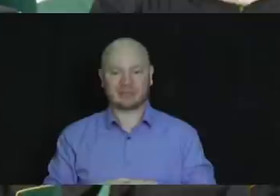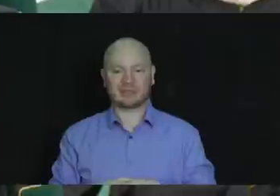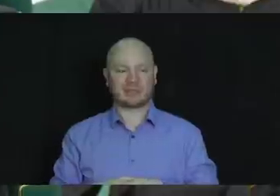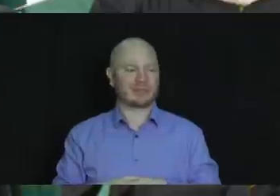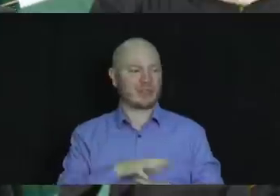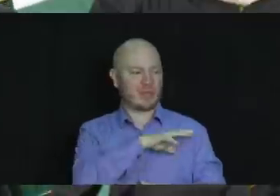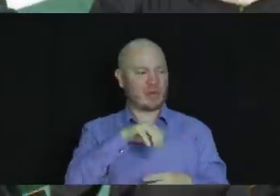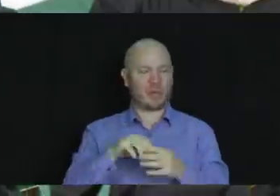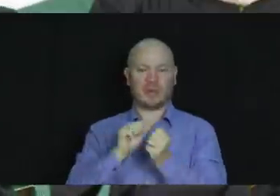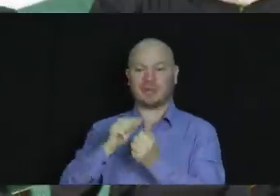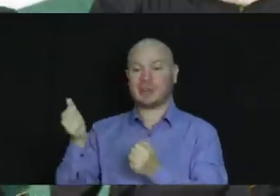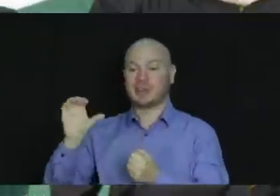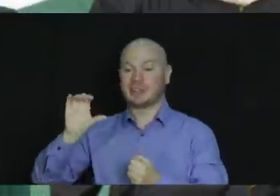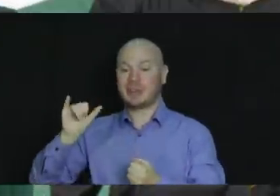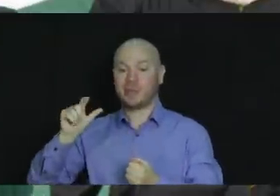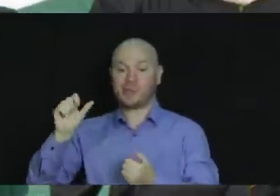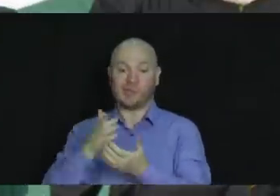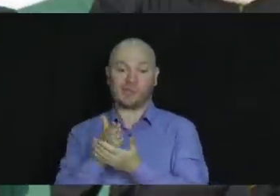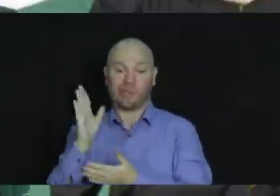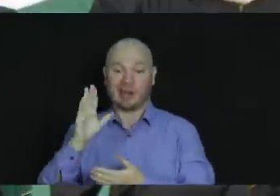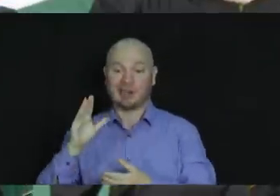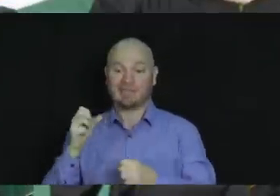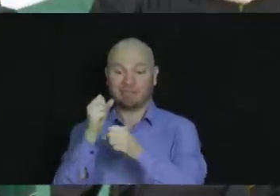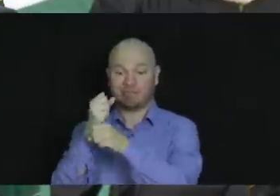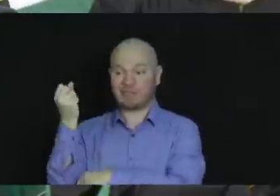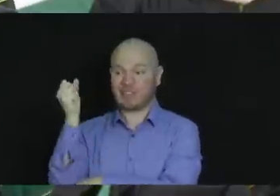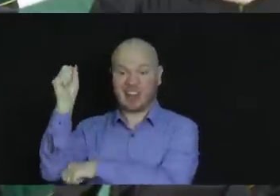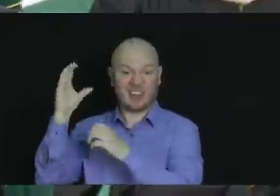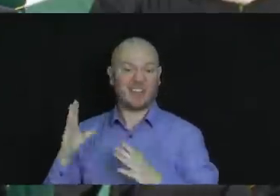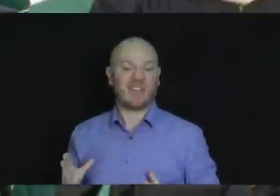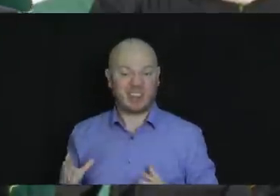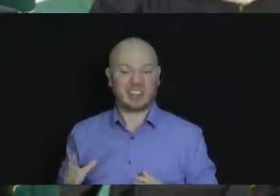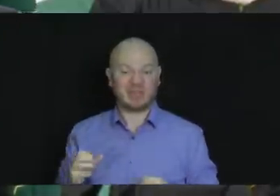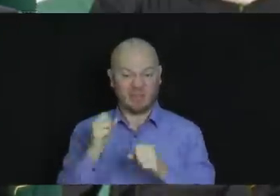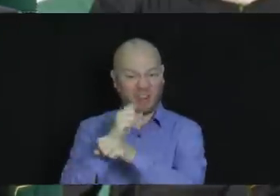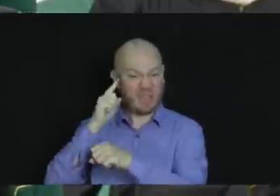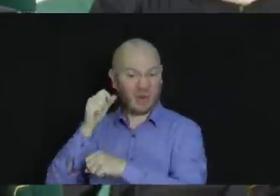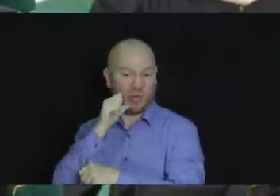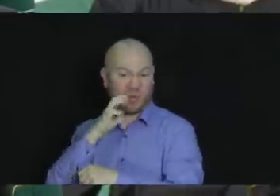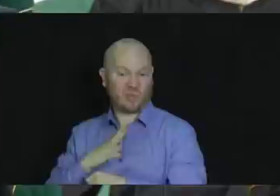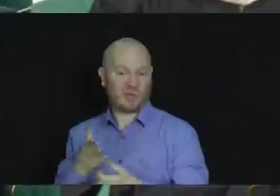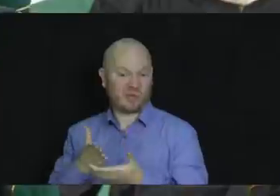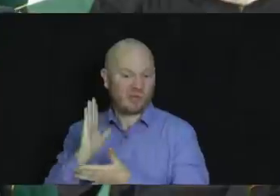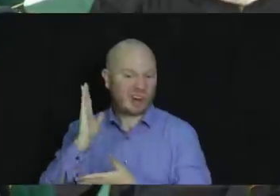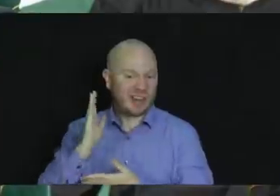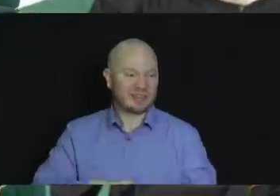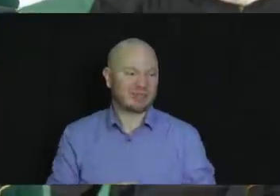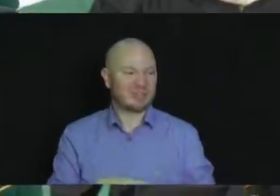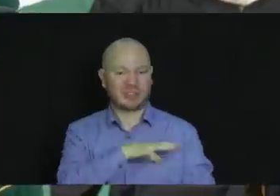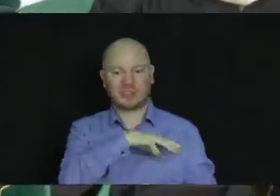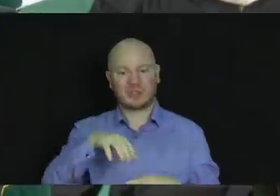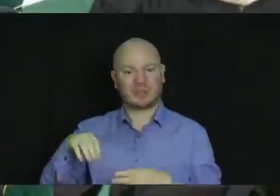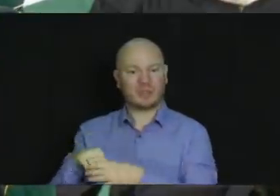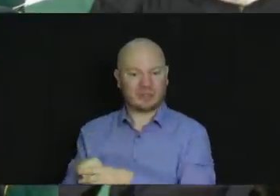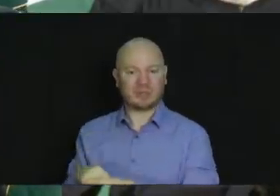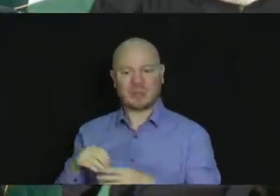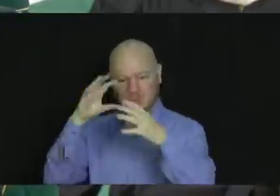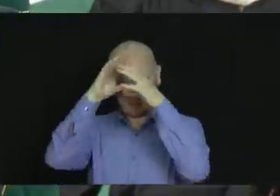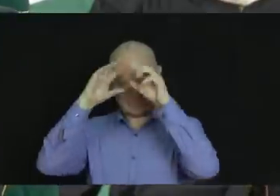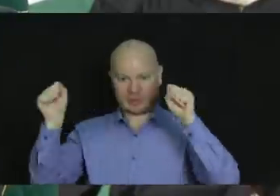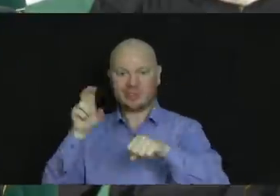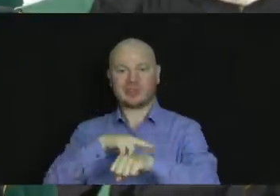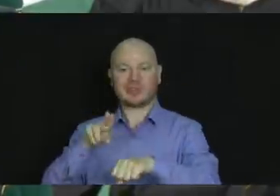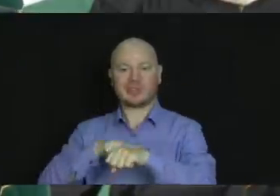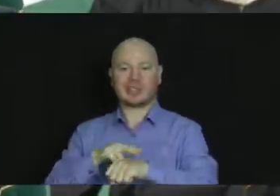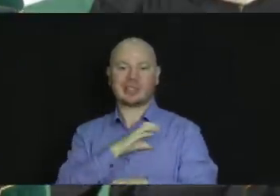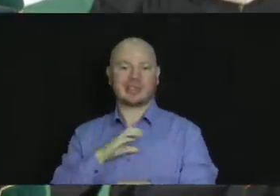Dorothy began her life's work fighting for women's rights. She served as president of the National Council of Negro Women